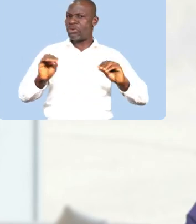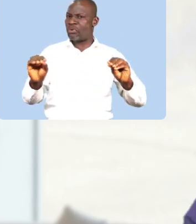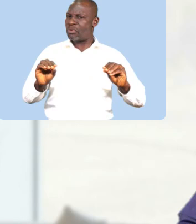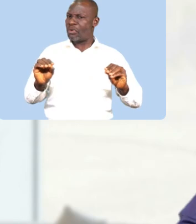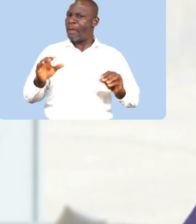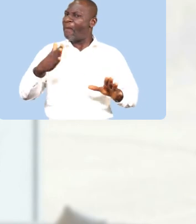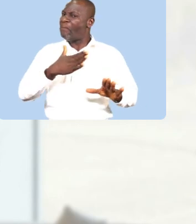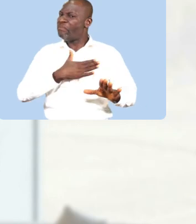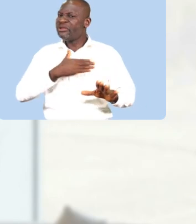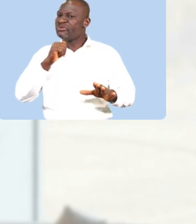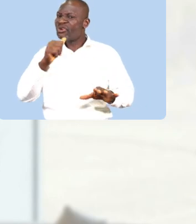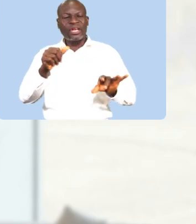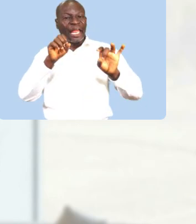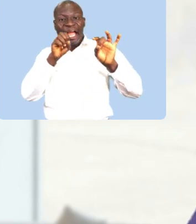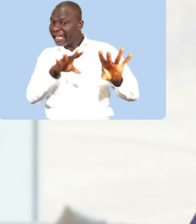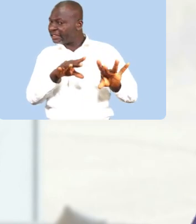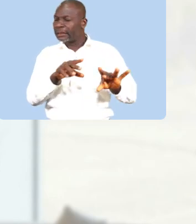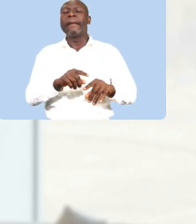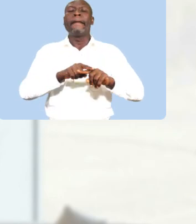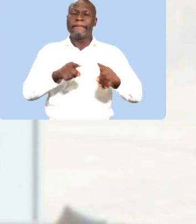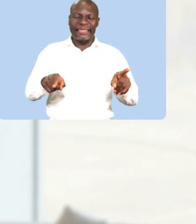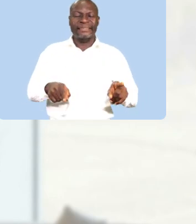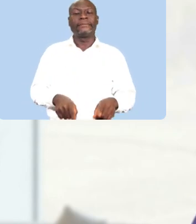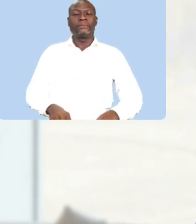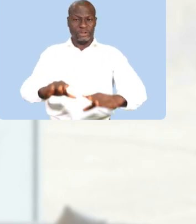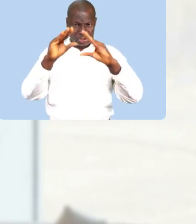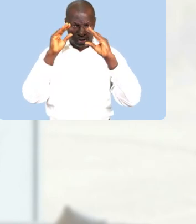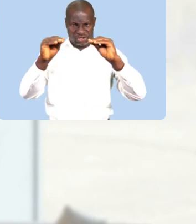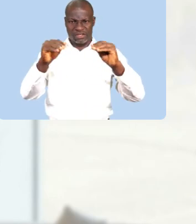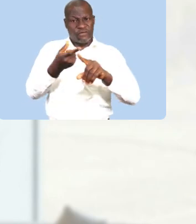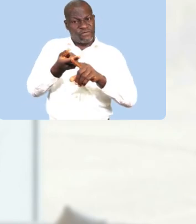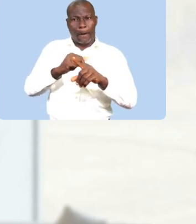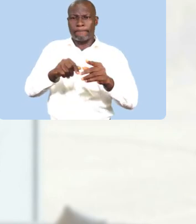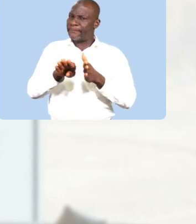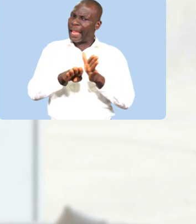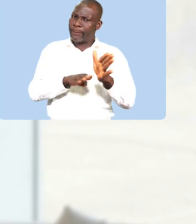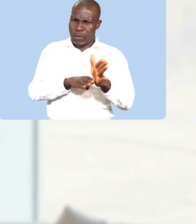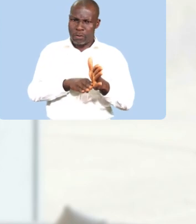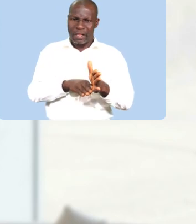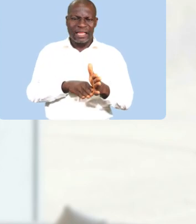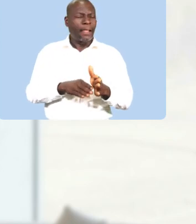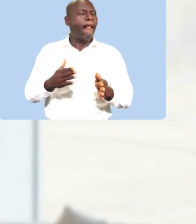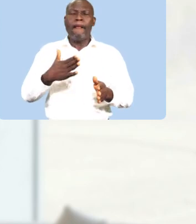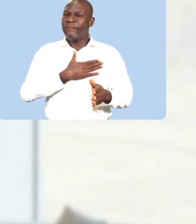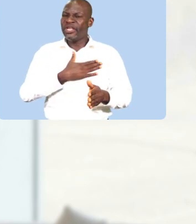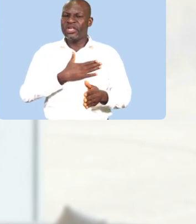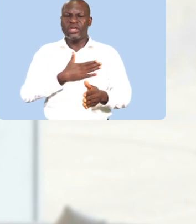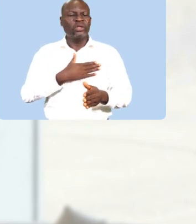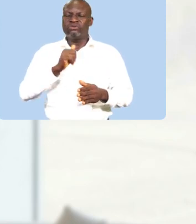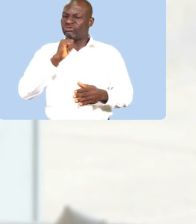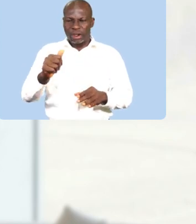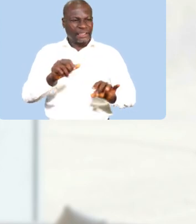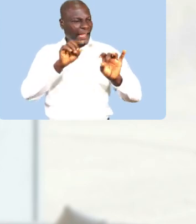kokasa ade no enye se pa. Sa America titu na wa omo se ye hate speech. There is nothing hateful about